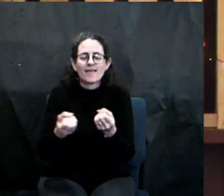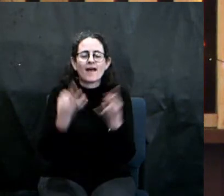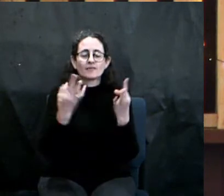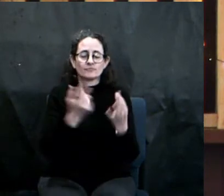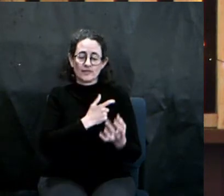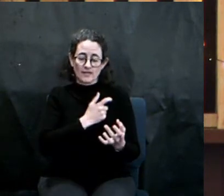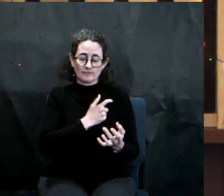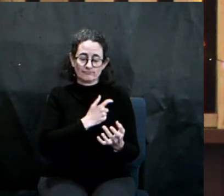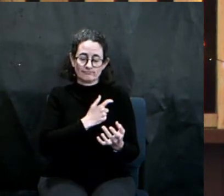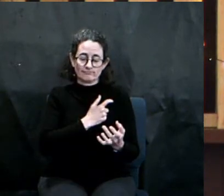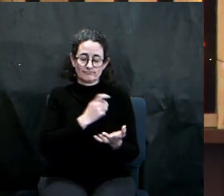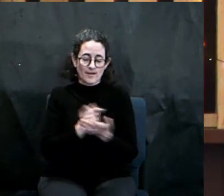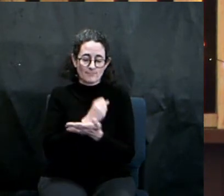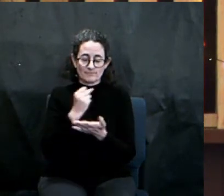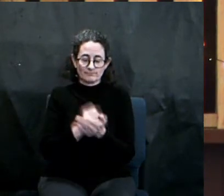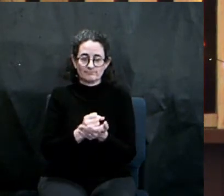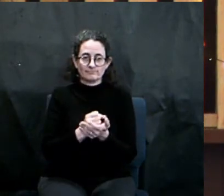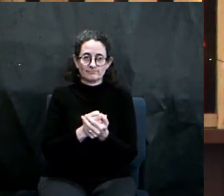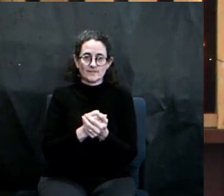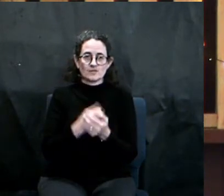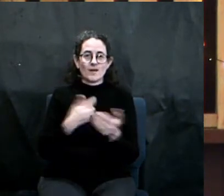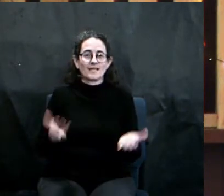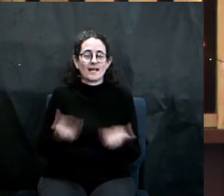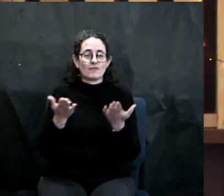now and encourage each other in knowing the gospel